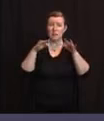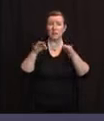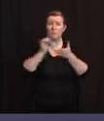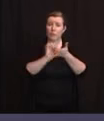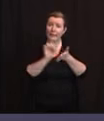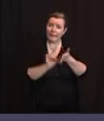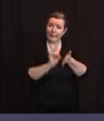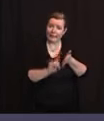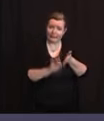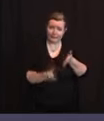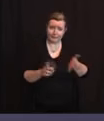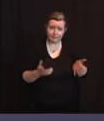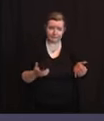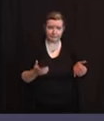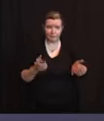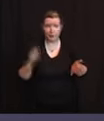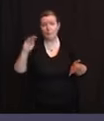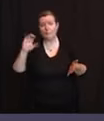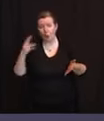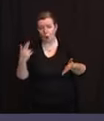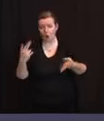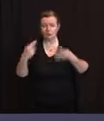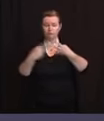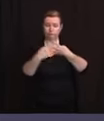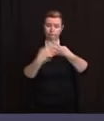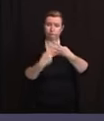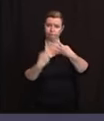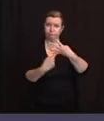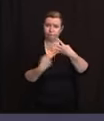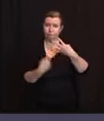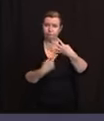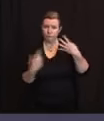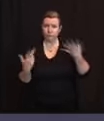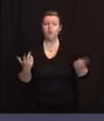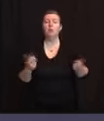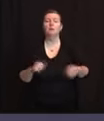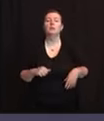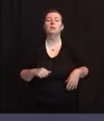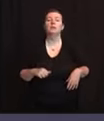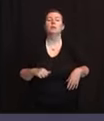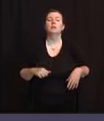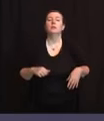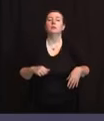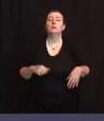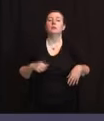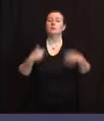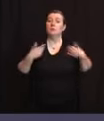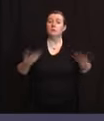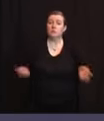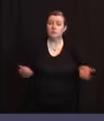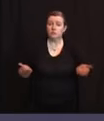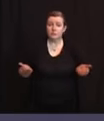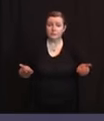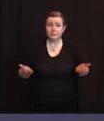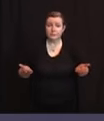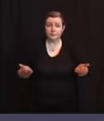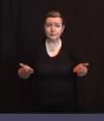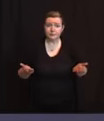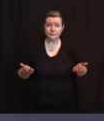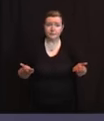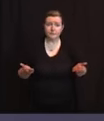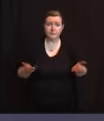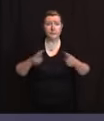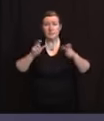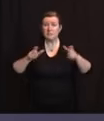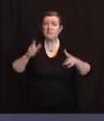at that point? With bodies literally, because the people who got sick were going to hospitals, right? So that's where we were trying to save their lives with ventilators